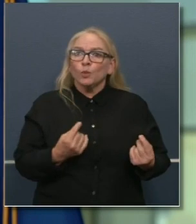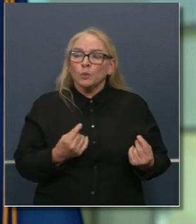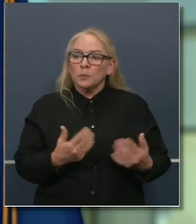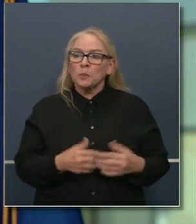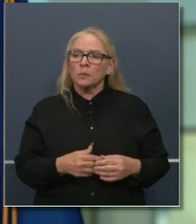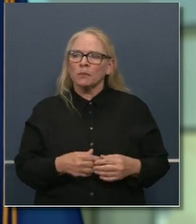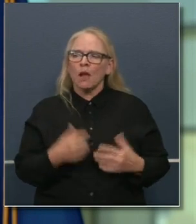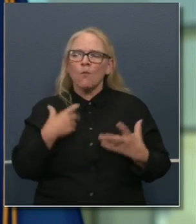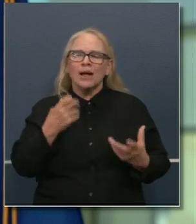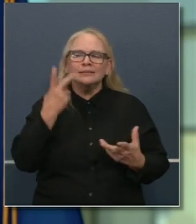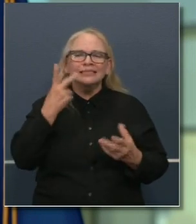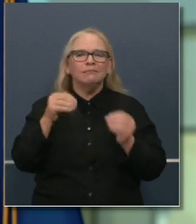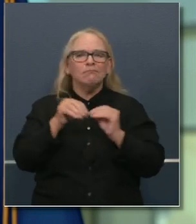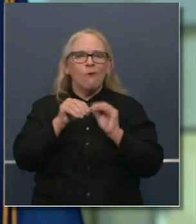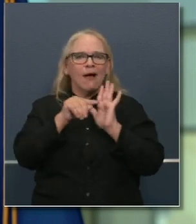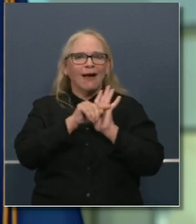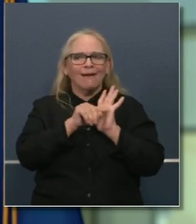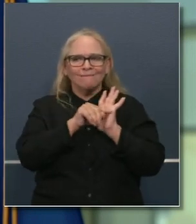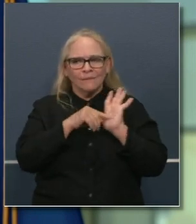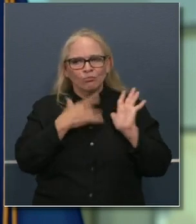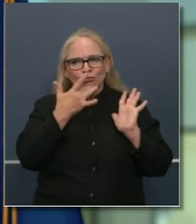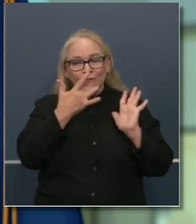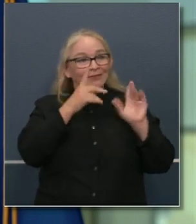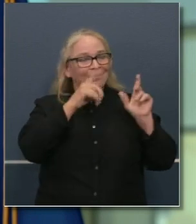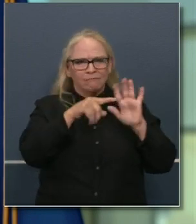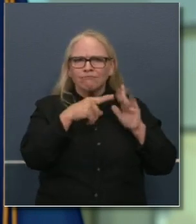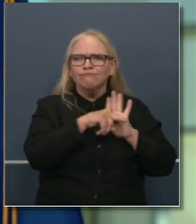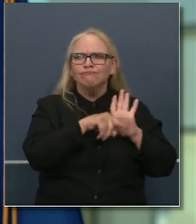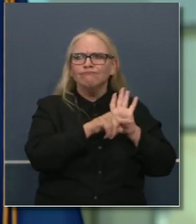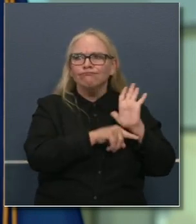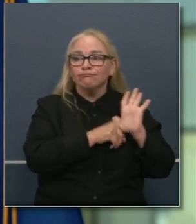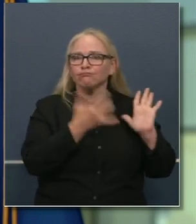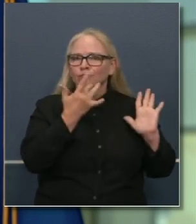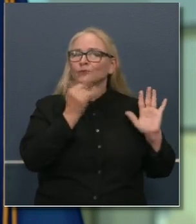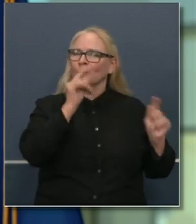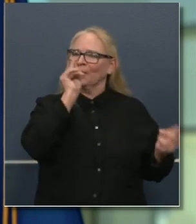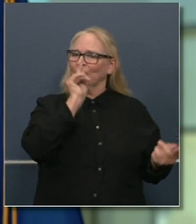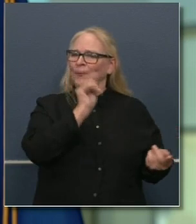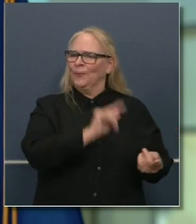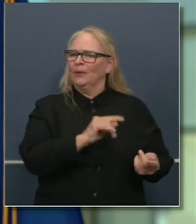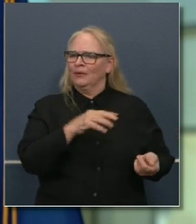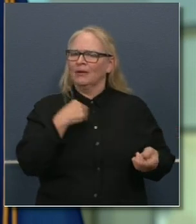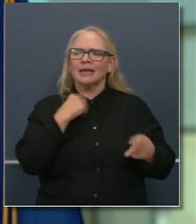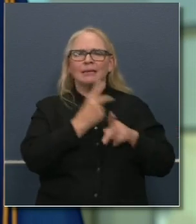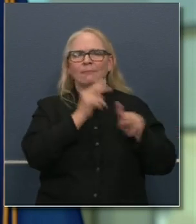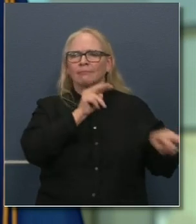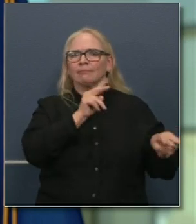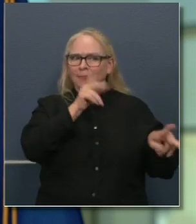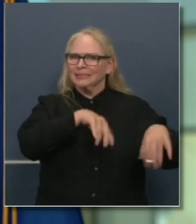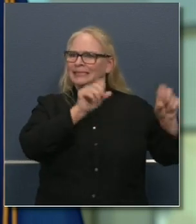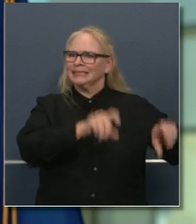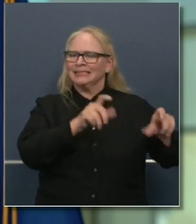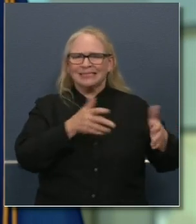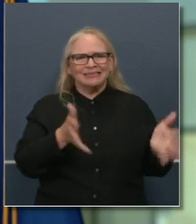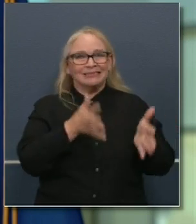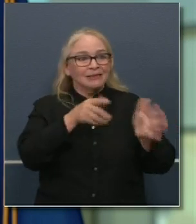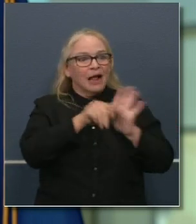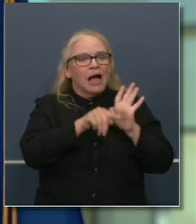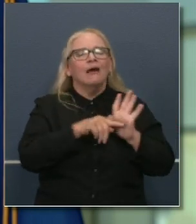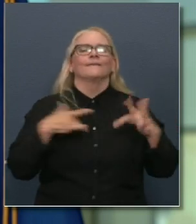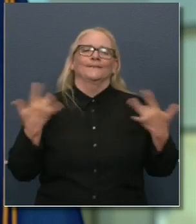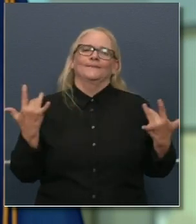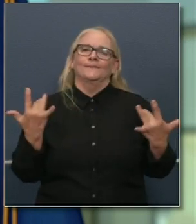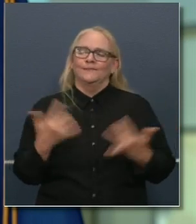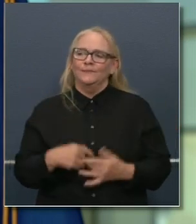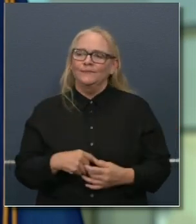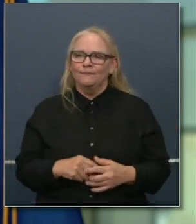negative and that positivity rate come down. So as we do every day, we're going to keep watching it very closely, take it in context of